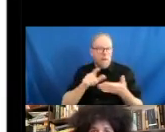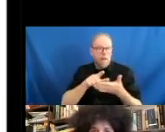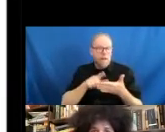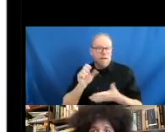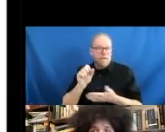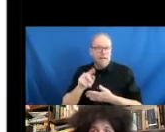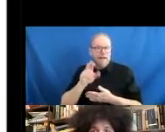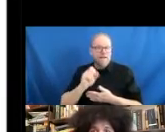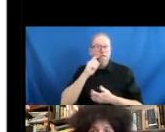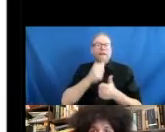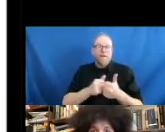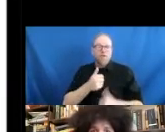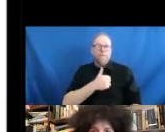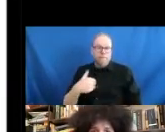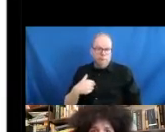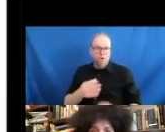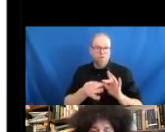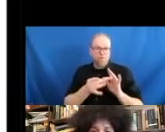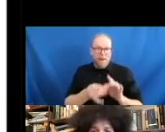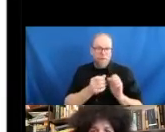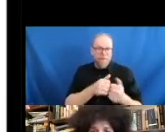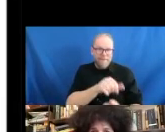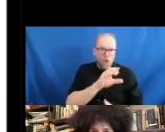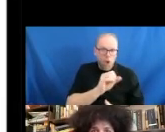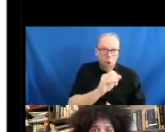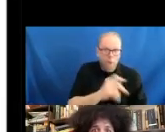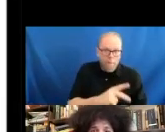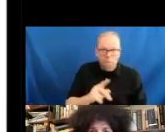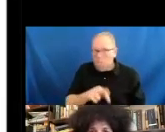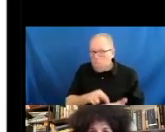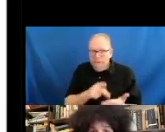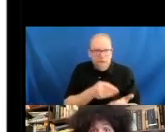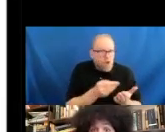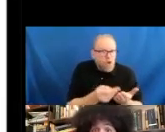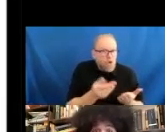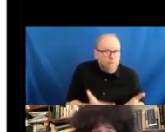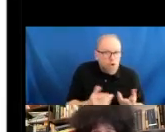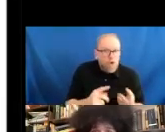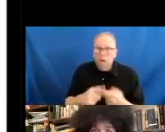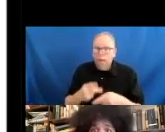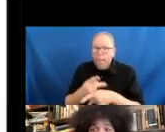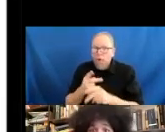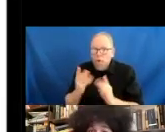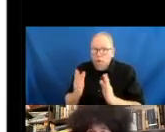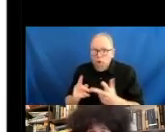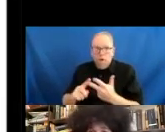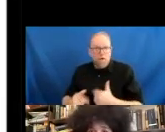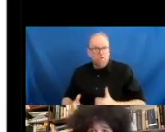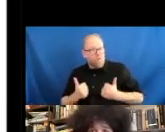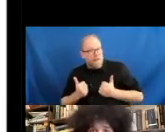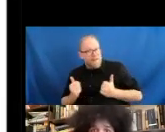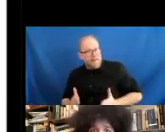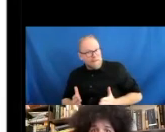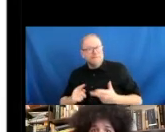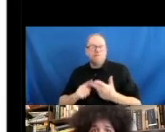of members in regard to the co-op, as whether they're consumers, producers, residents, or